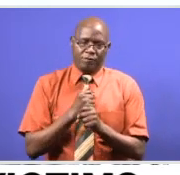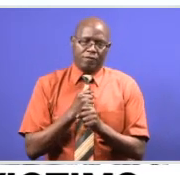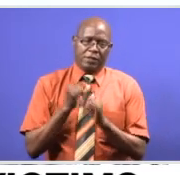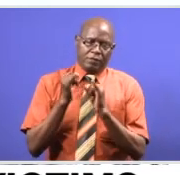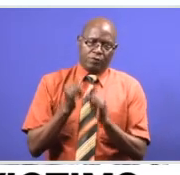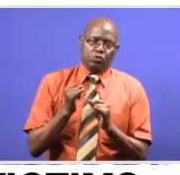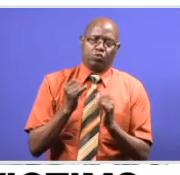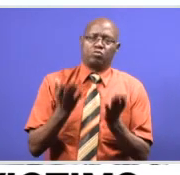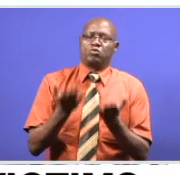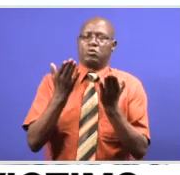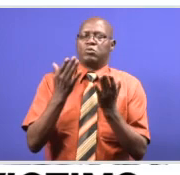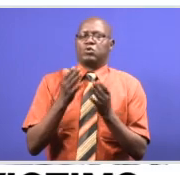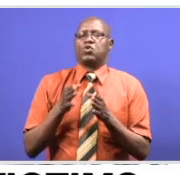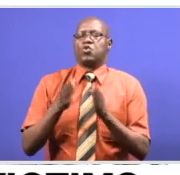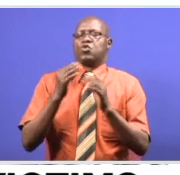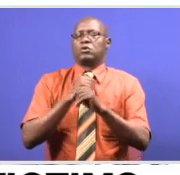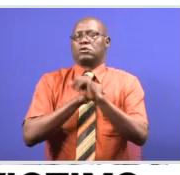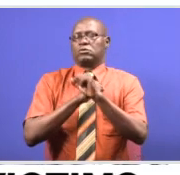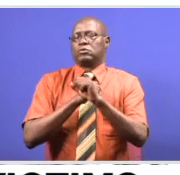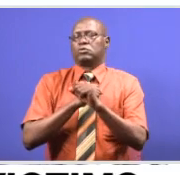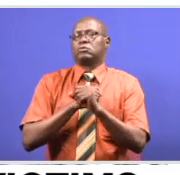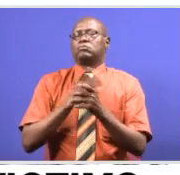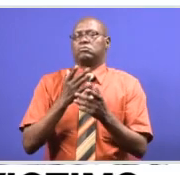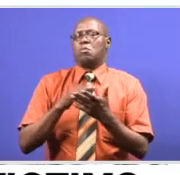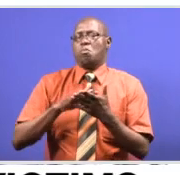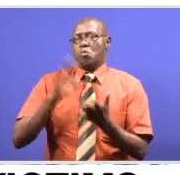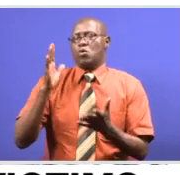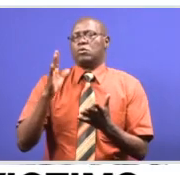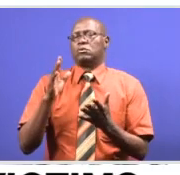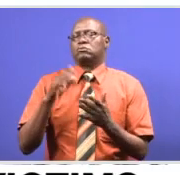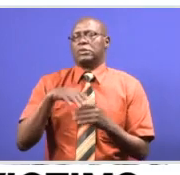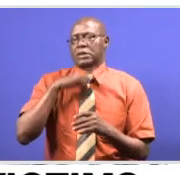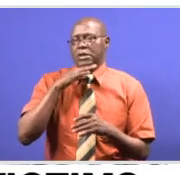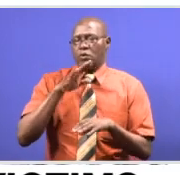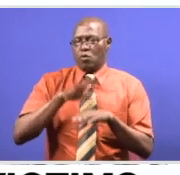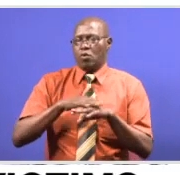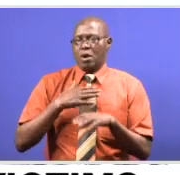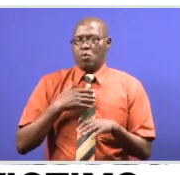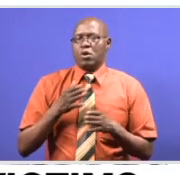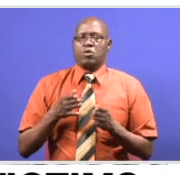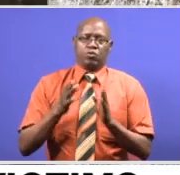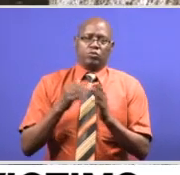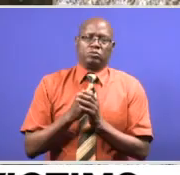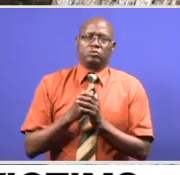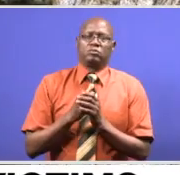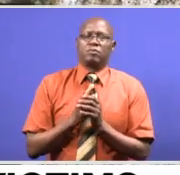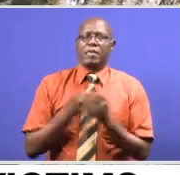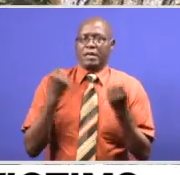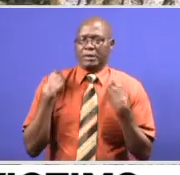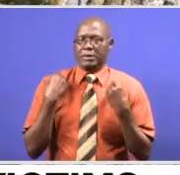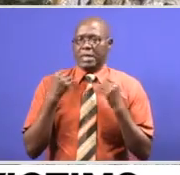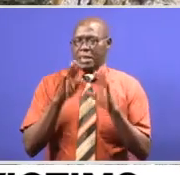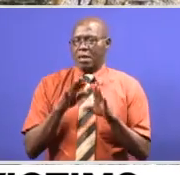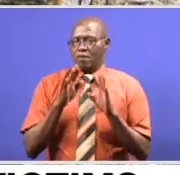safety, so as to prevent further damage on our roads by exercising caution at all times. Anthony Mushiri,